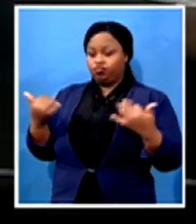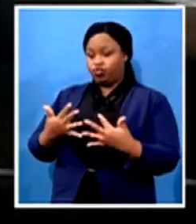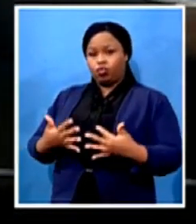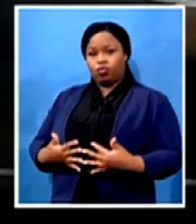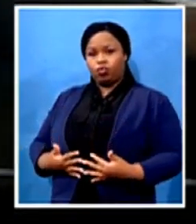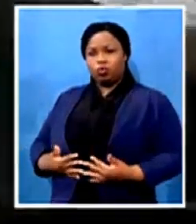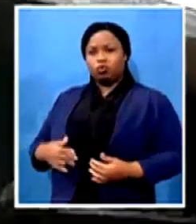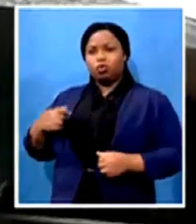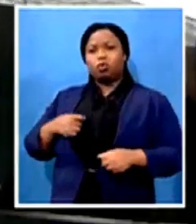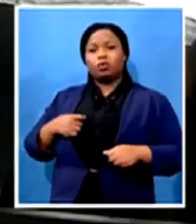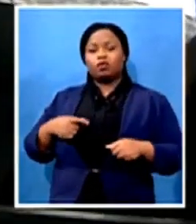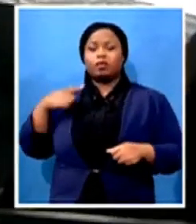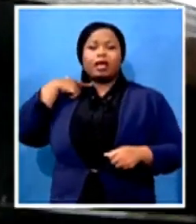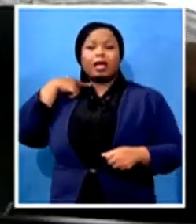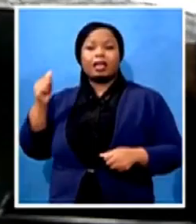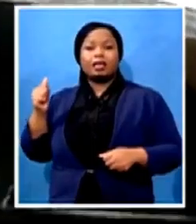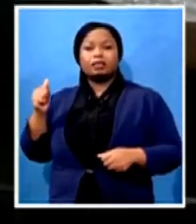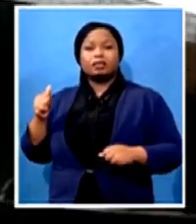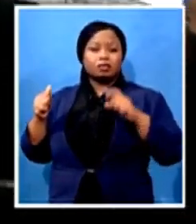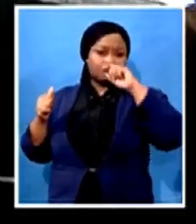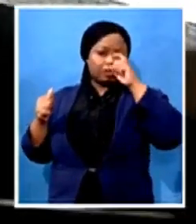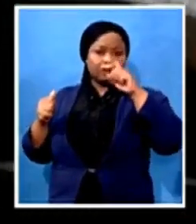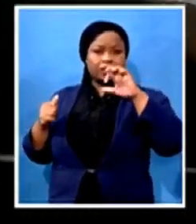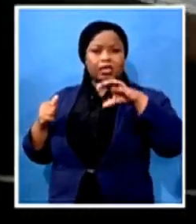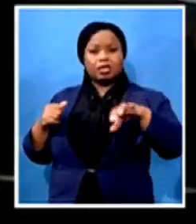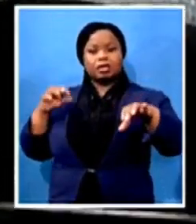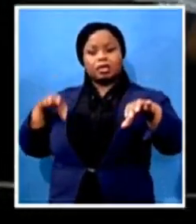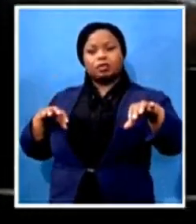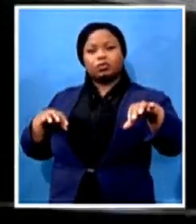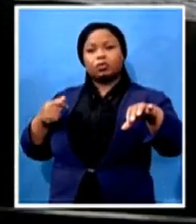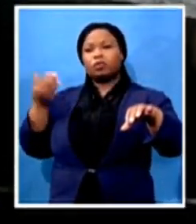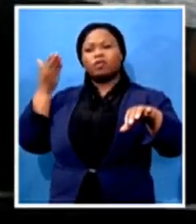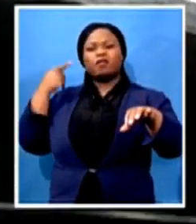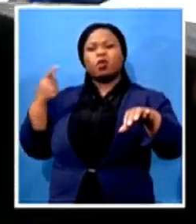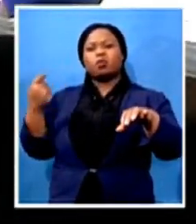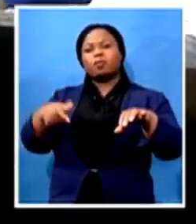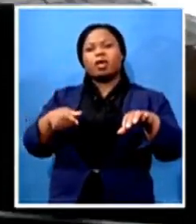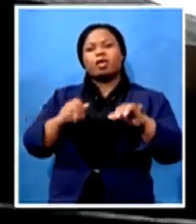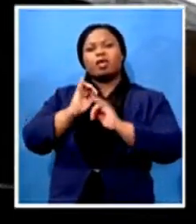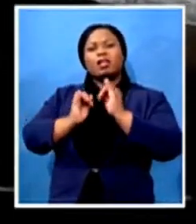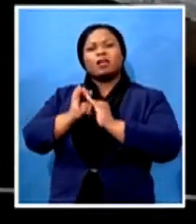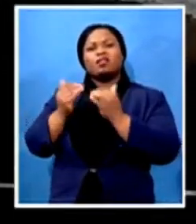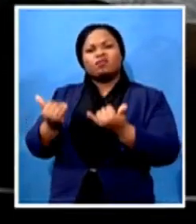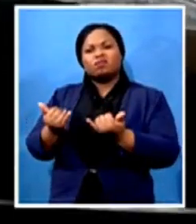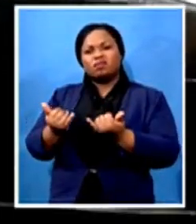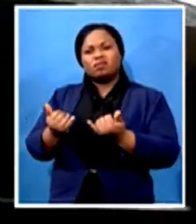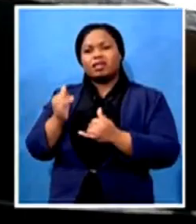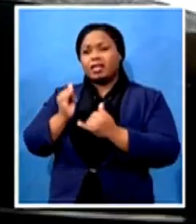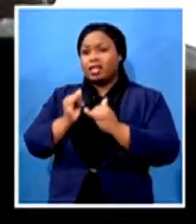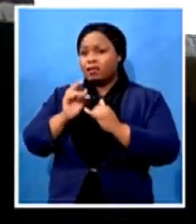cost 30 Rand. You say you've got no choice. Thank you. Good day to the viewers as